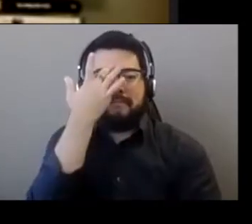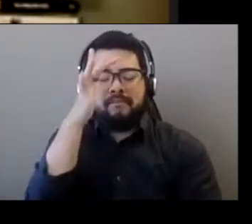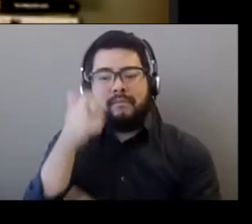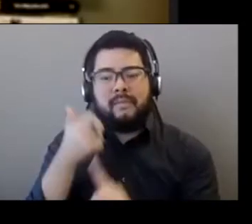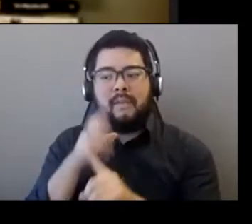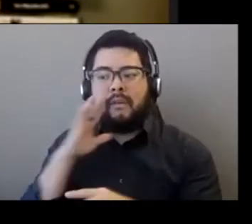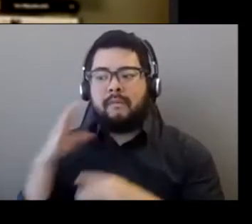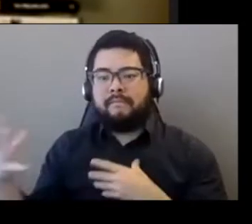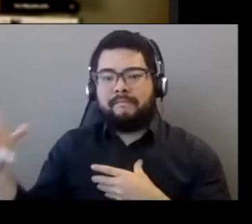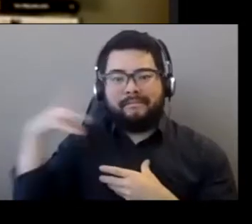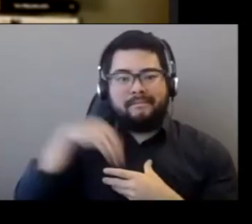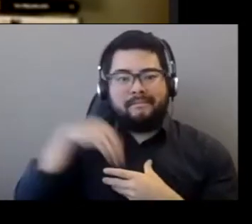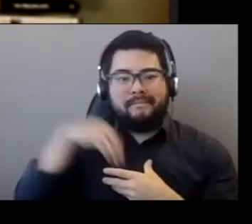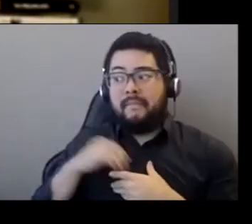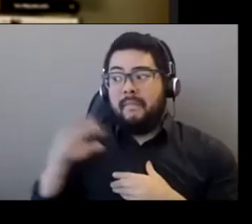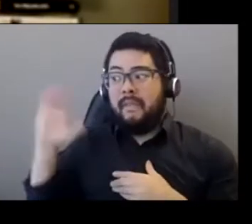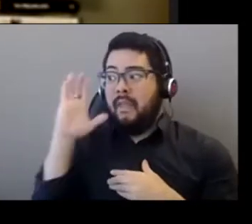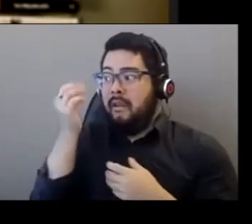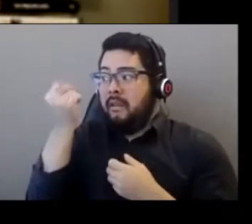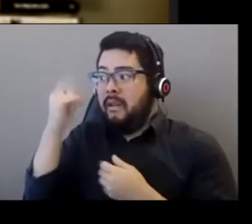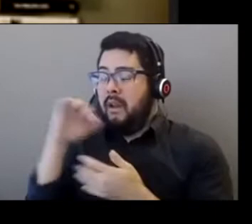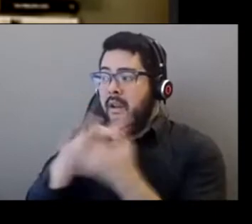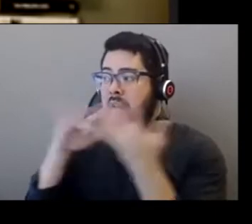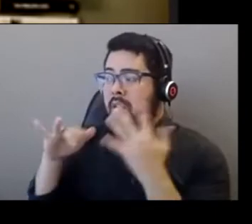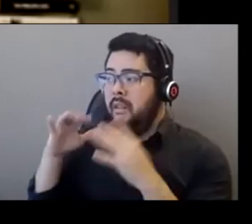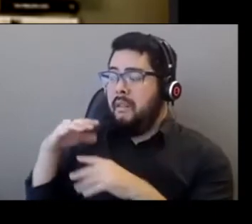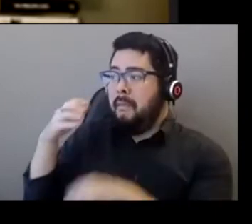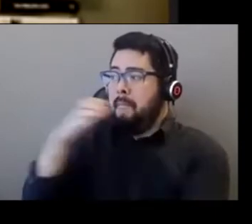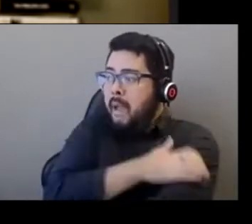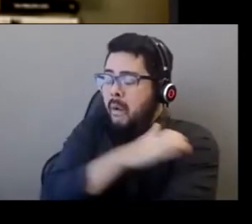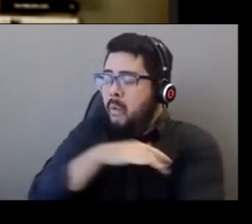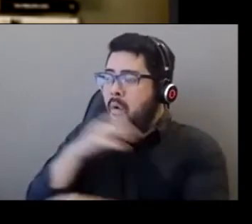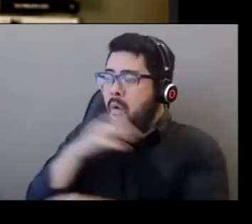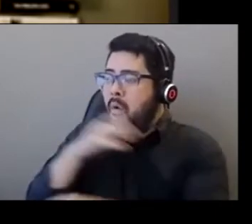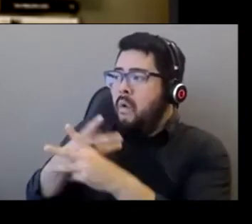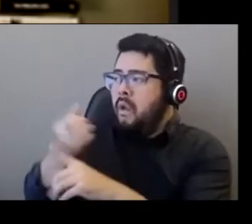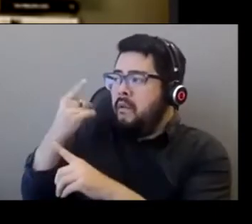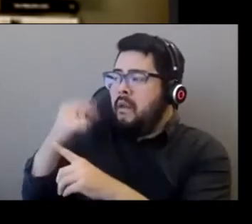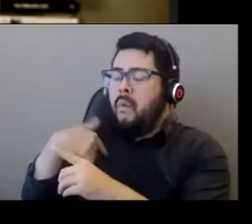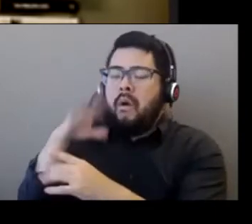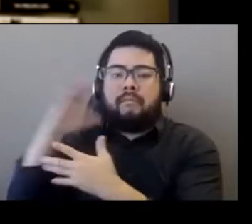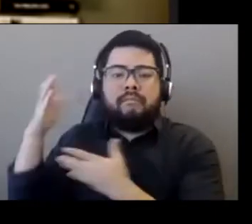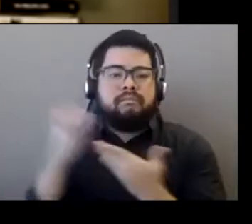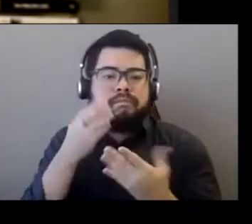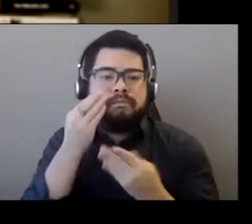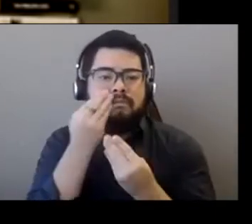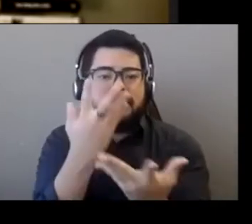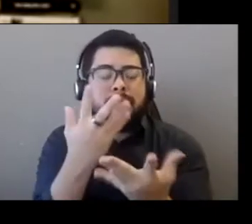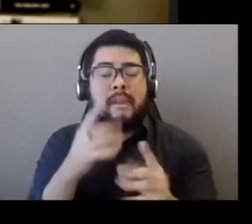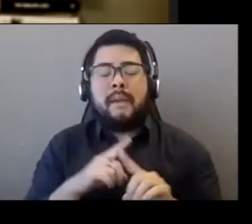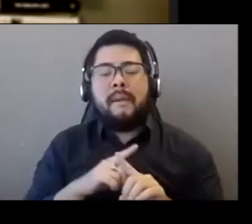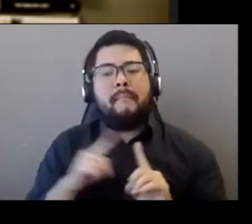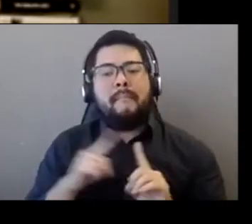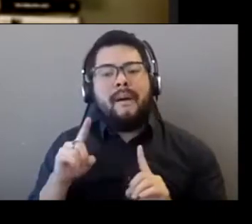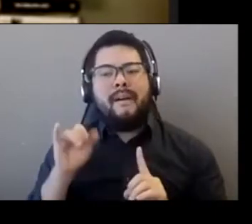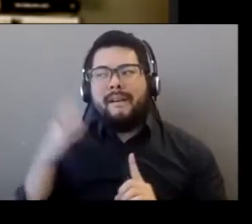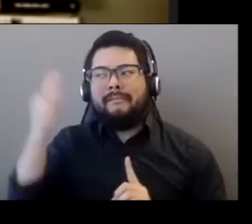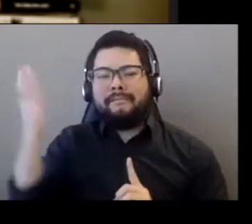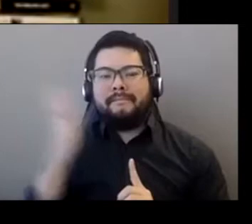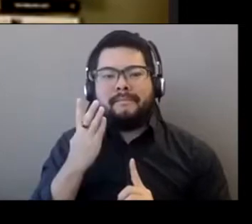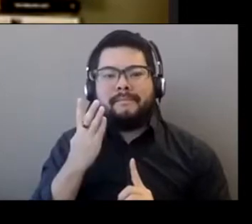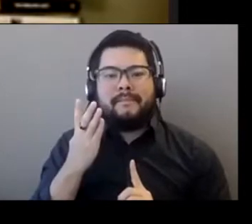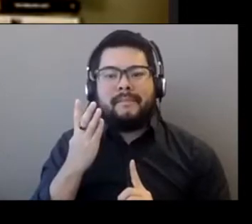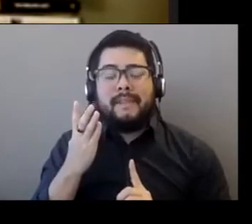the bourgeoisie's understanding of the world, but doesn't channel it as the